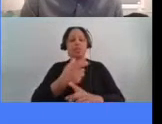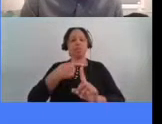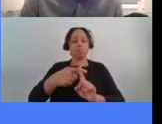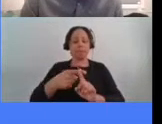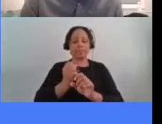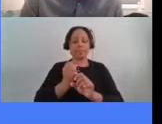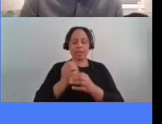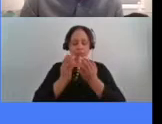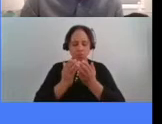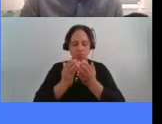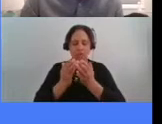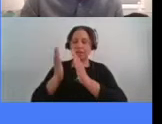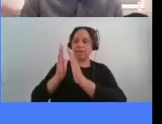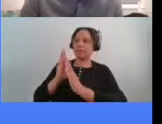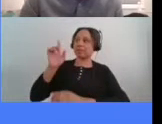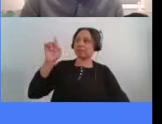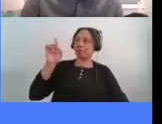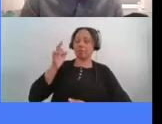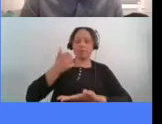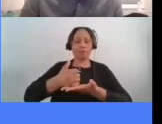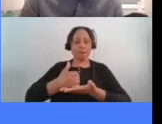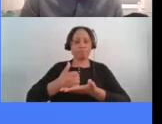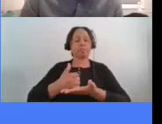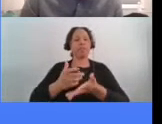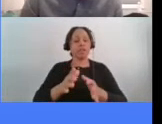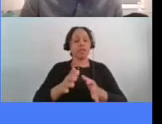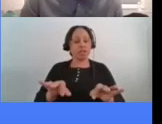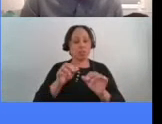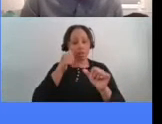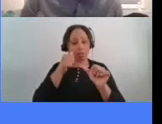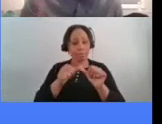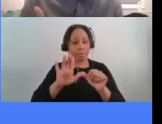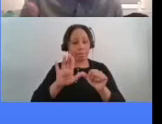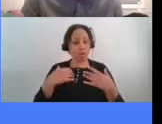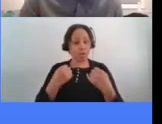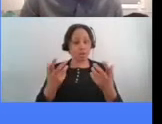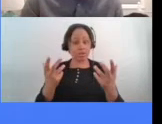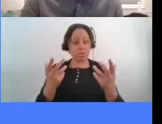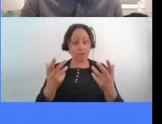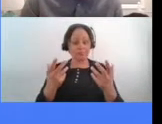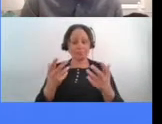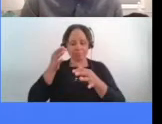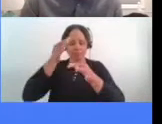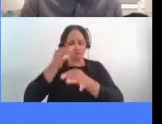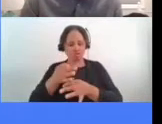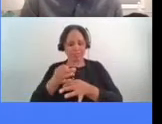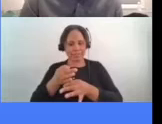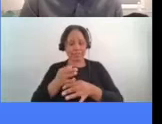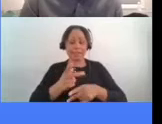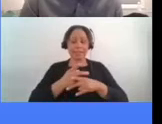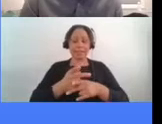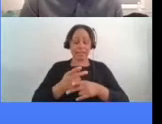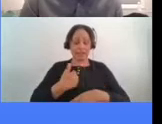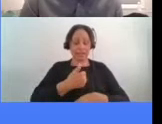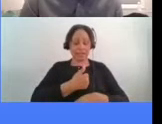help. It's important to remember that your health is a trust. So taking care of ourselves, taking care of our bodies is an